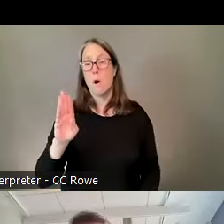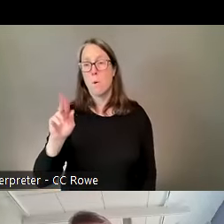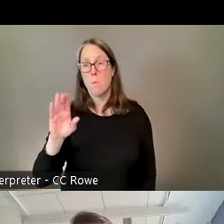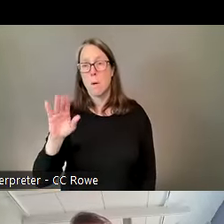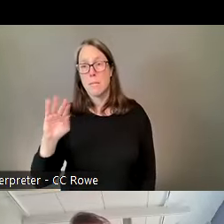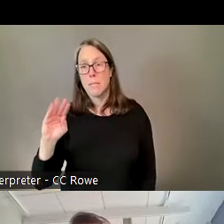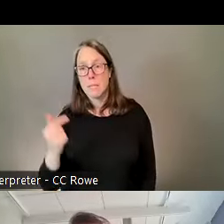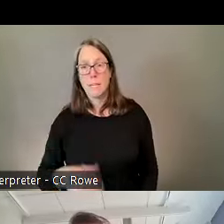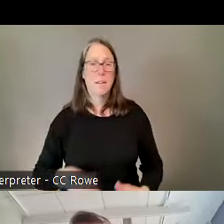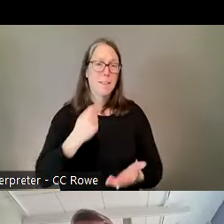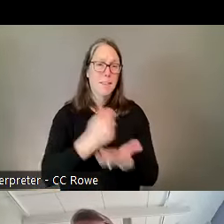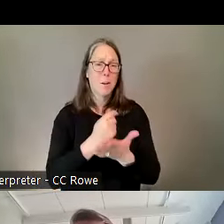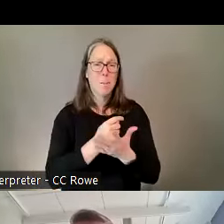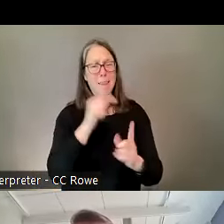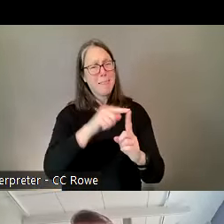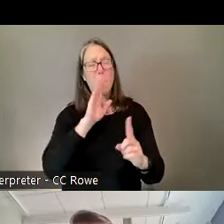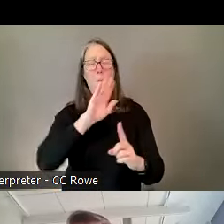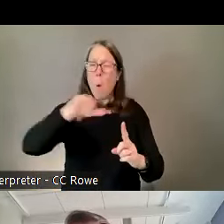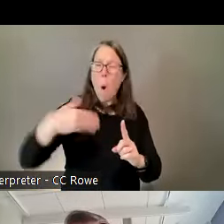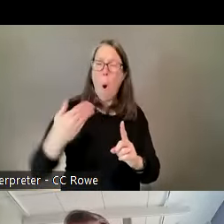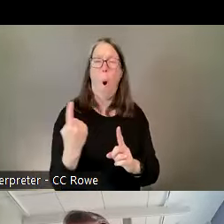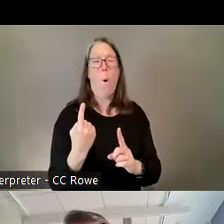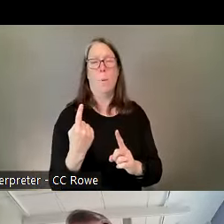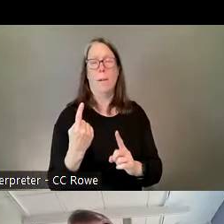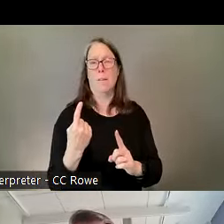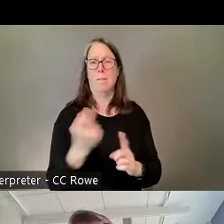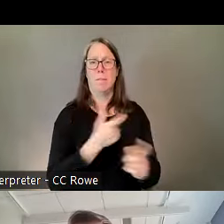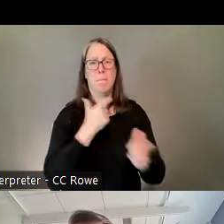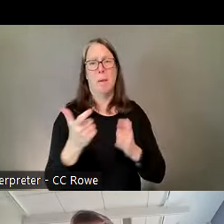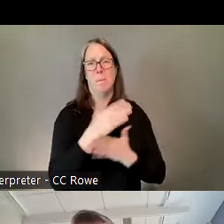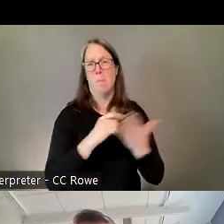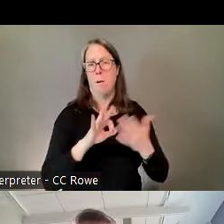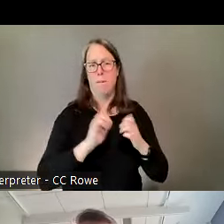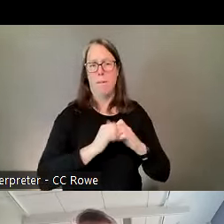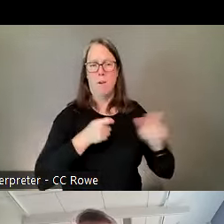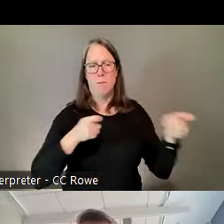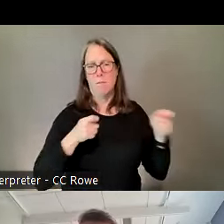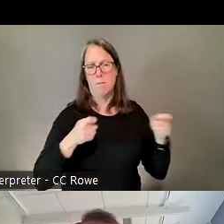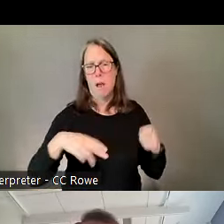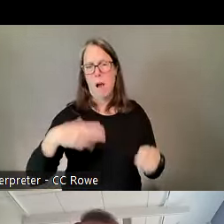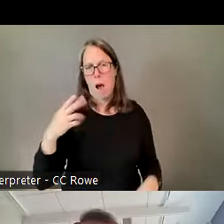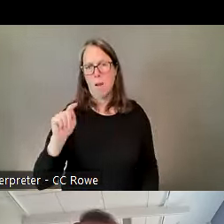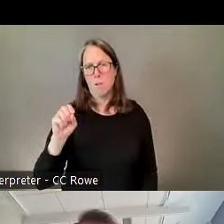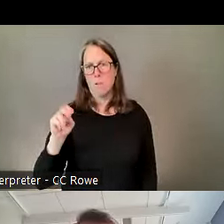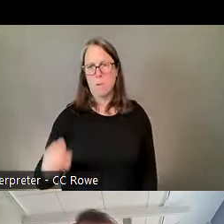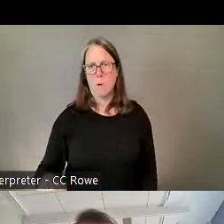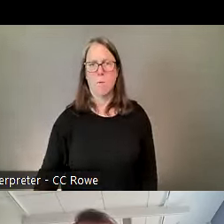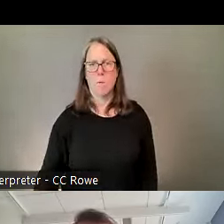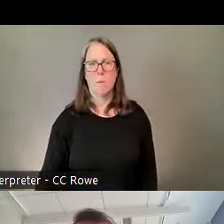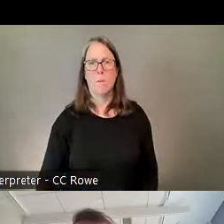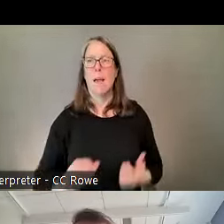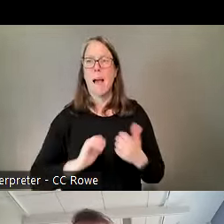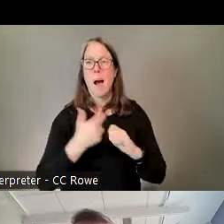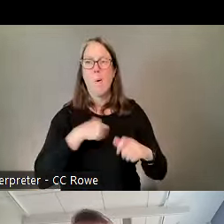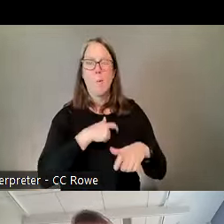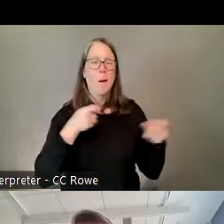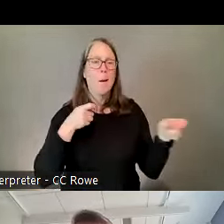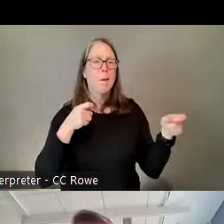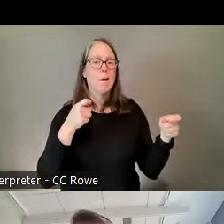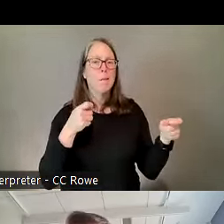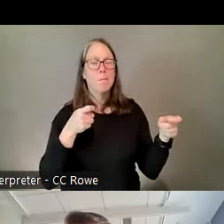will always be a big core. That's going to be a big component of how we're managing high tone, how we're managing decreased range of